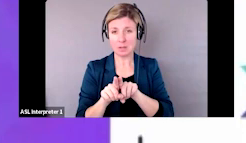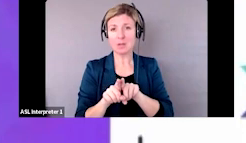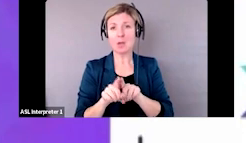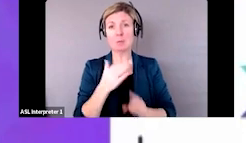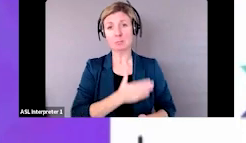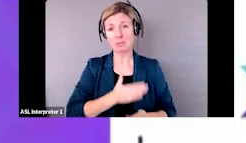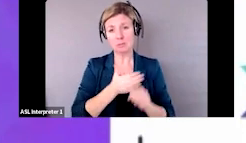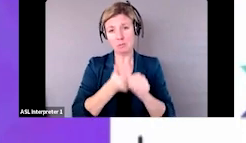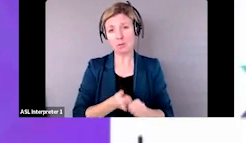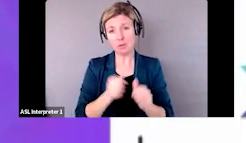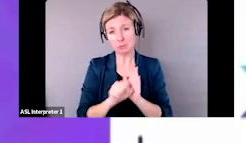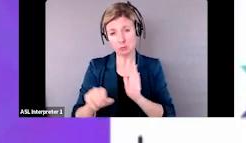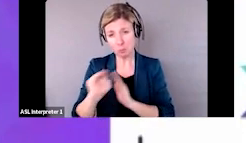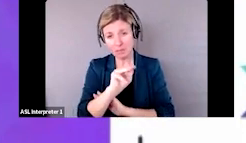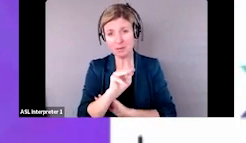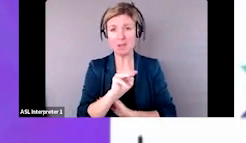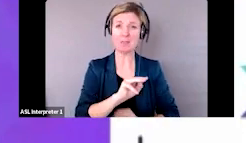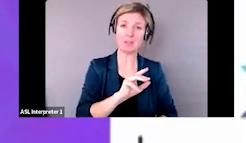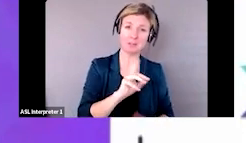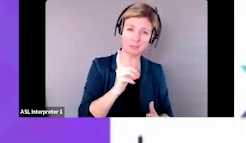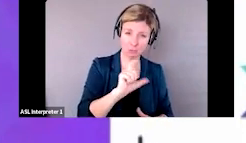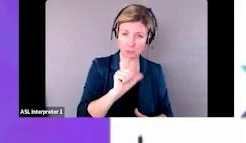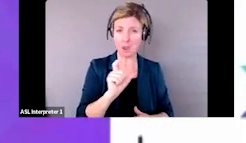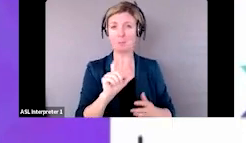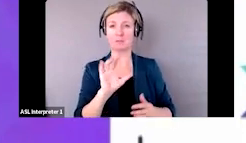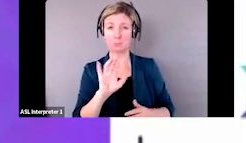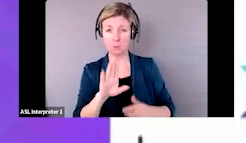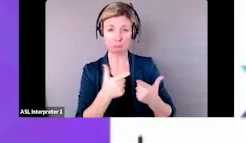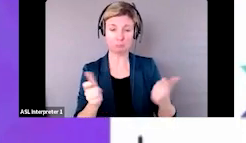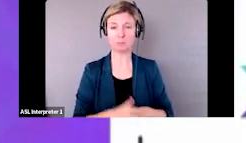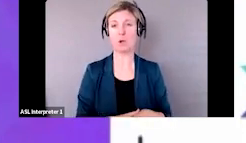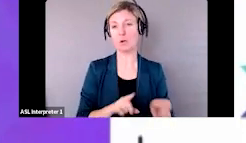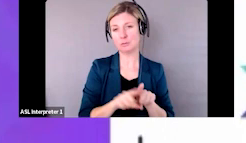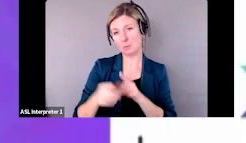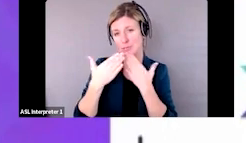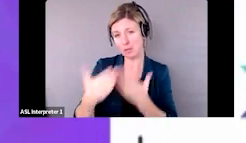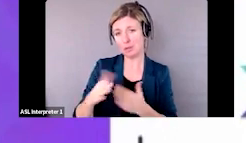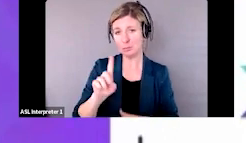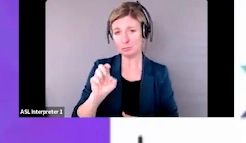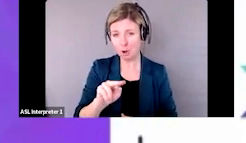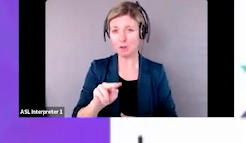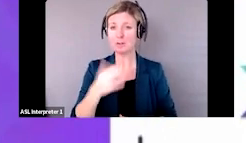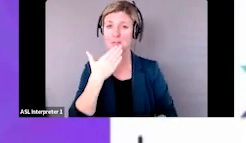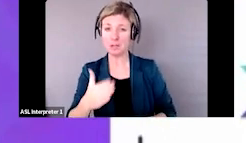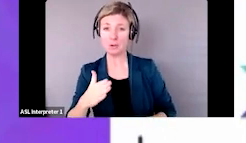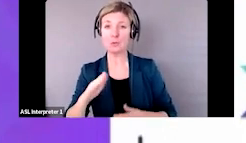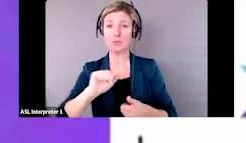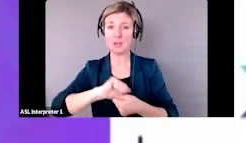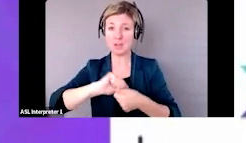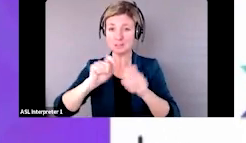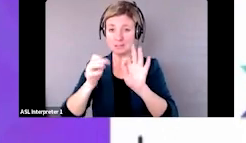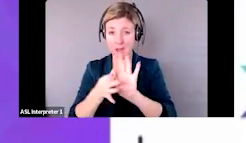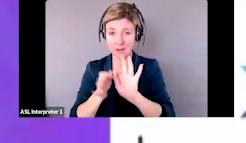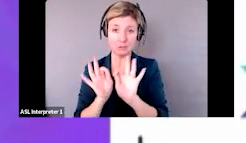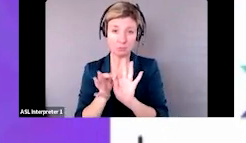Again, a sincere thank you to Dawn, to our Assign interpreters, Liz and Jeanette, to our sponsors,